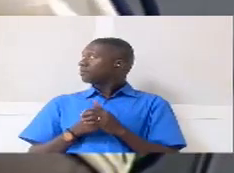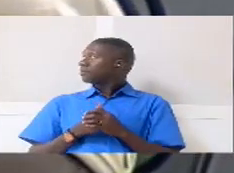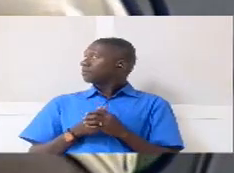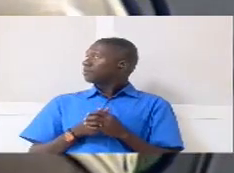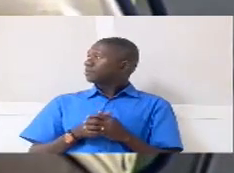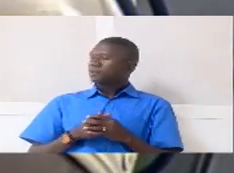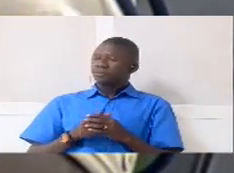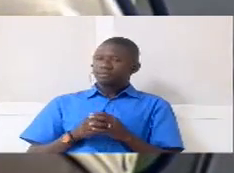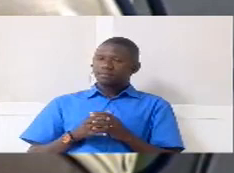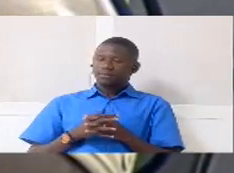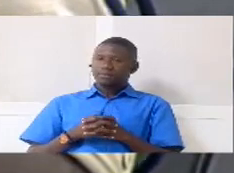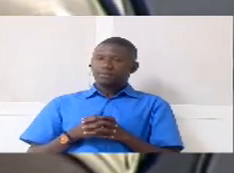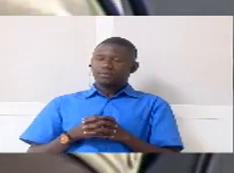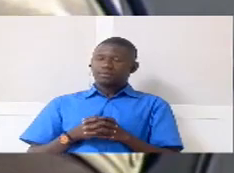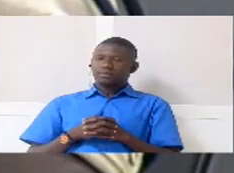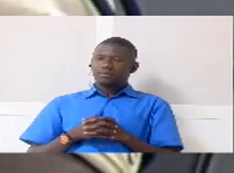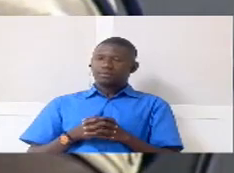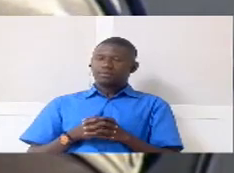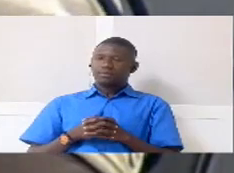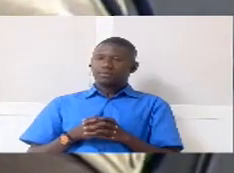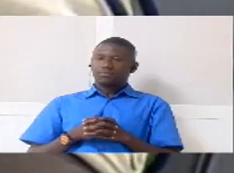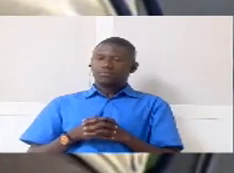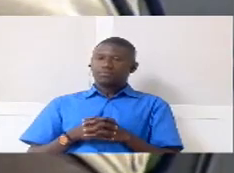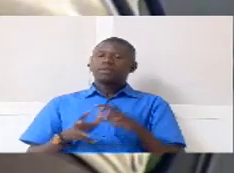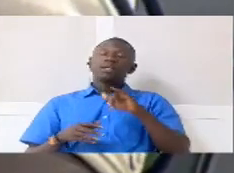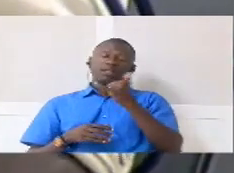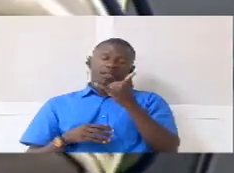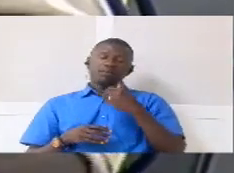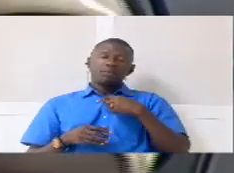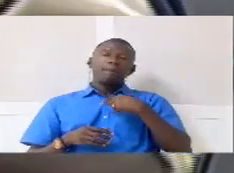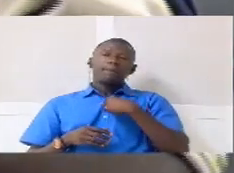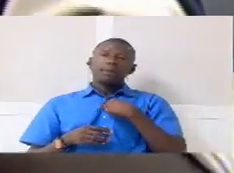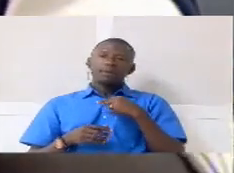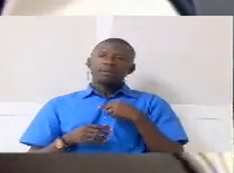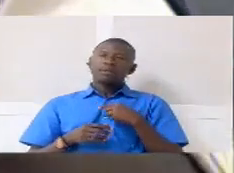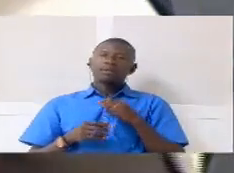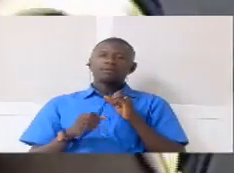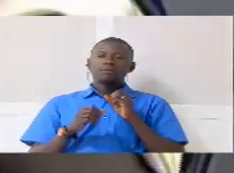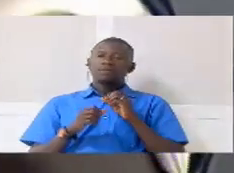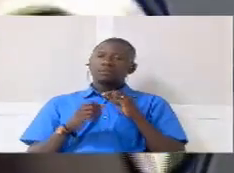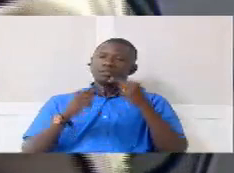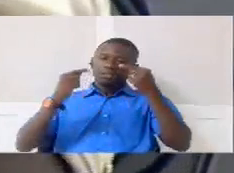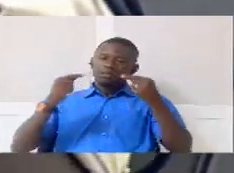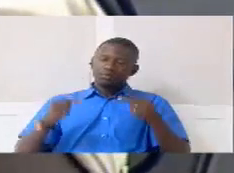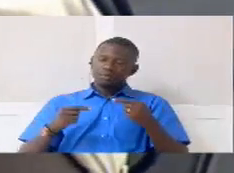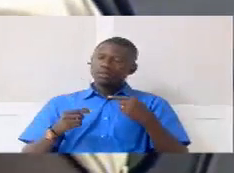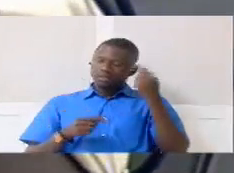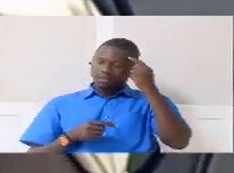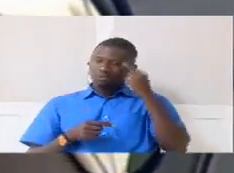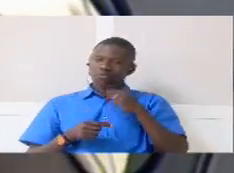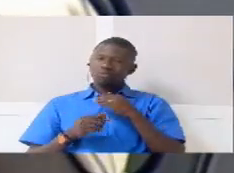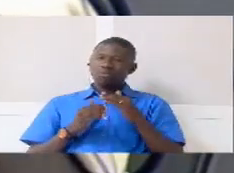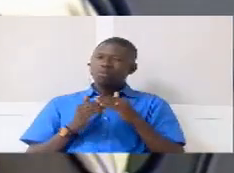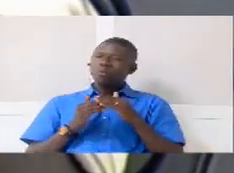Ya ante na kumo be kele ya mamira be siala kaduko na nyini karo kuno ngakuma jama fo gedo miyalon ko ninge isonyo kan ase